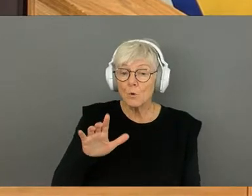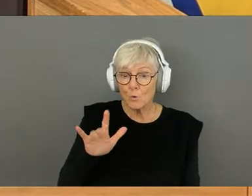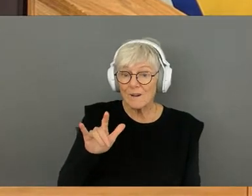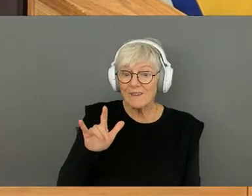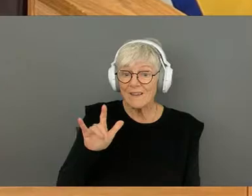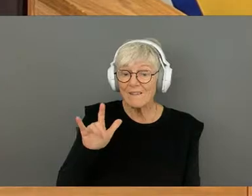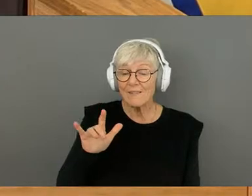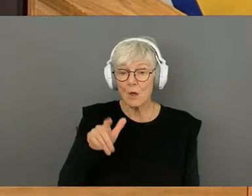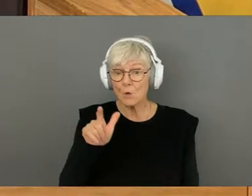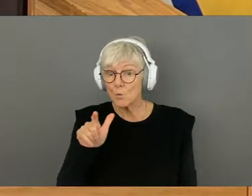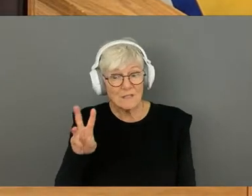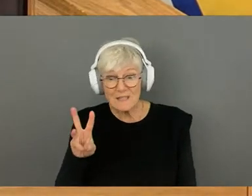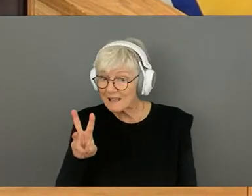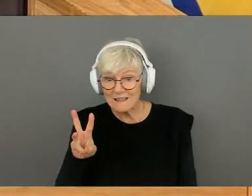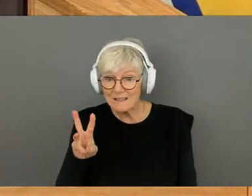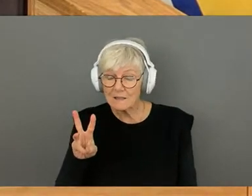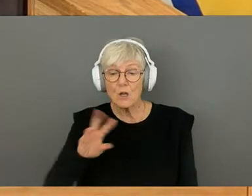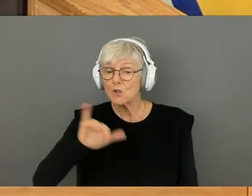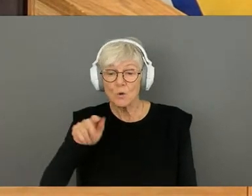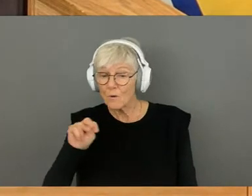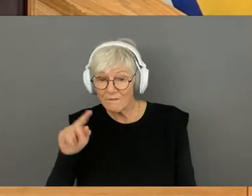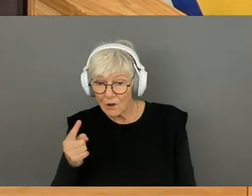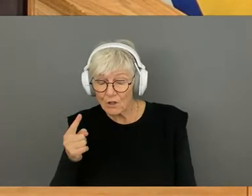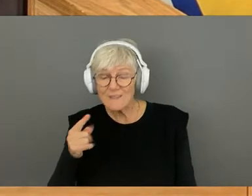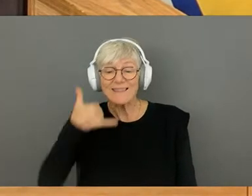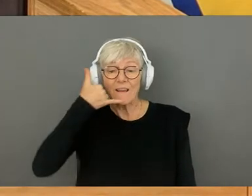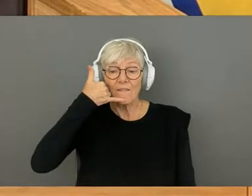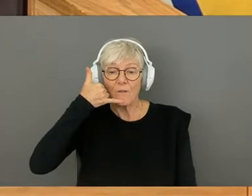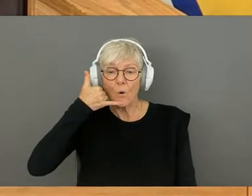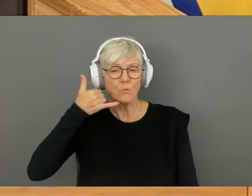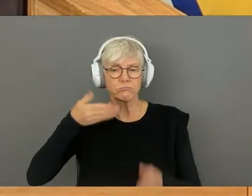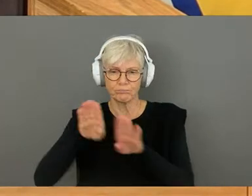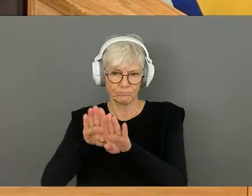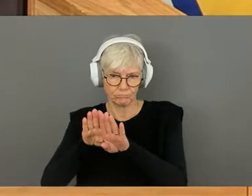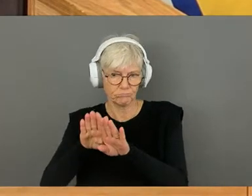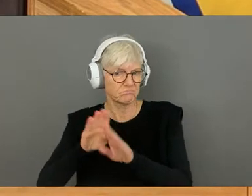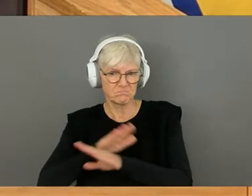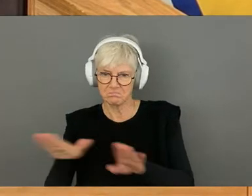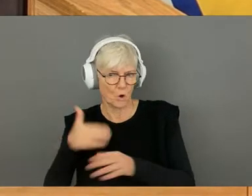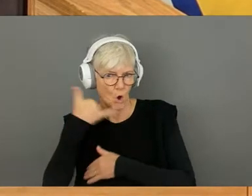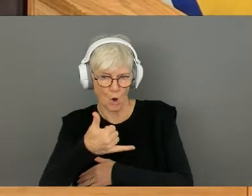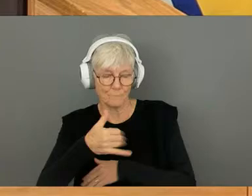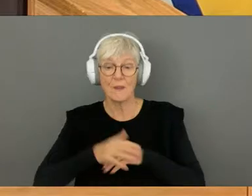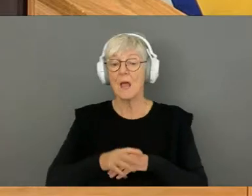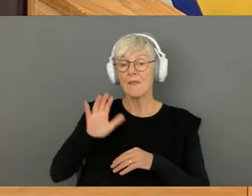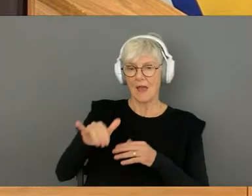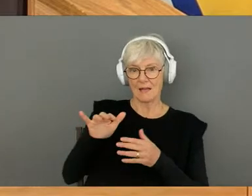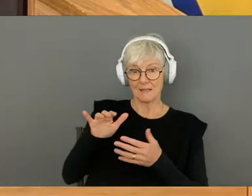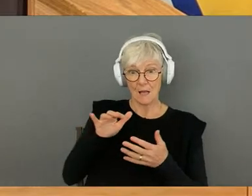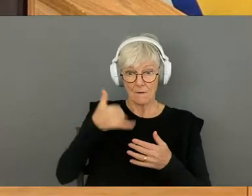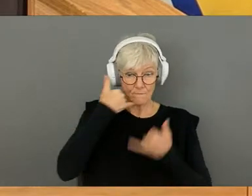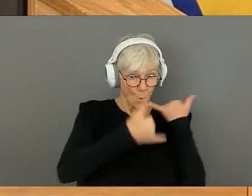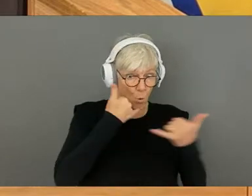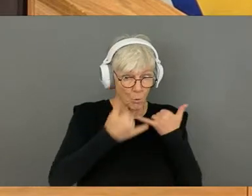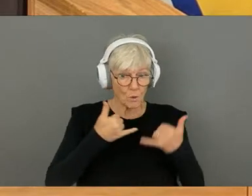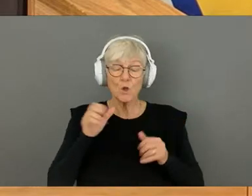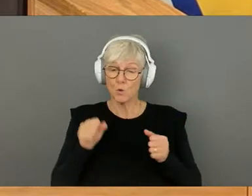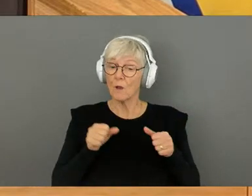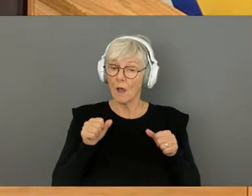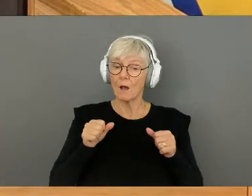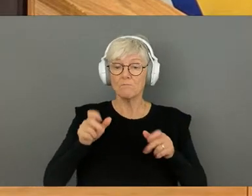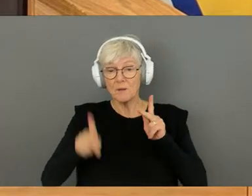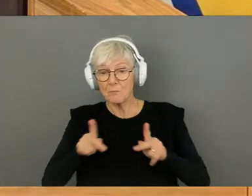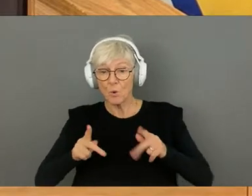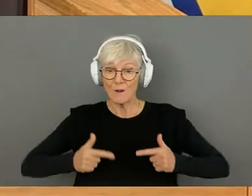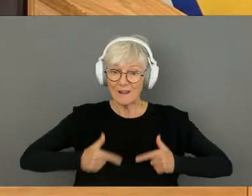26th, and January 1st. The damage report line program allows residents, tenants, small